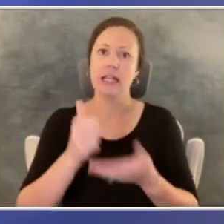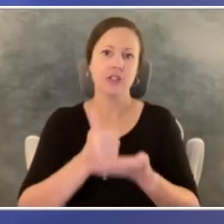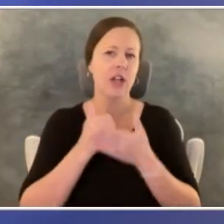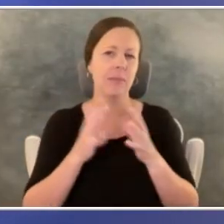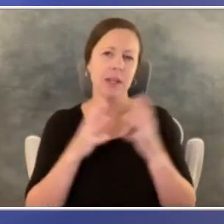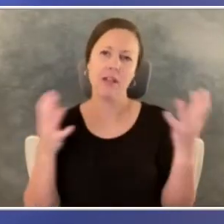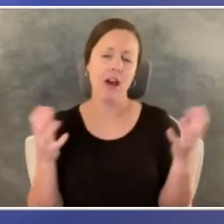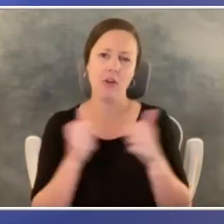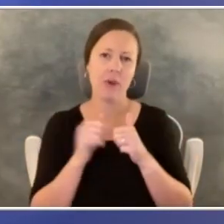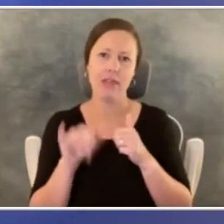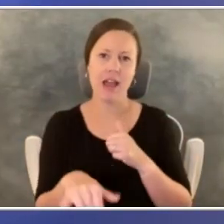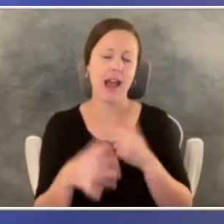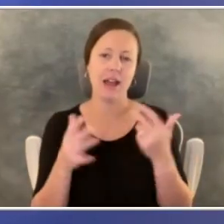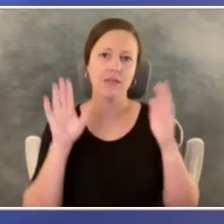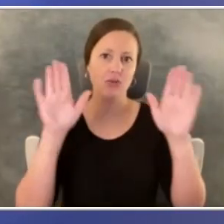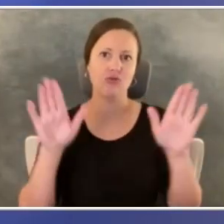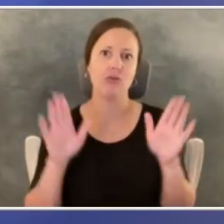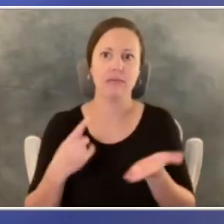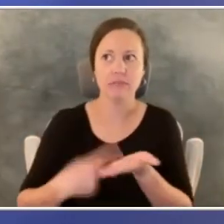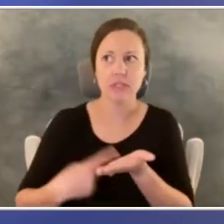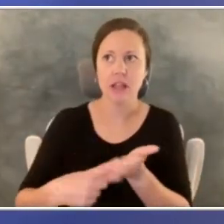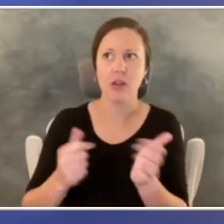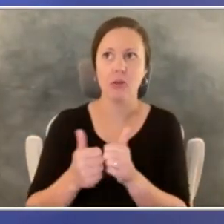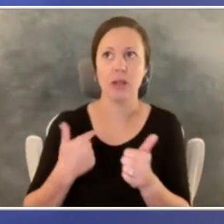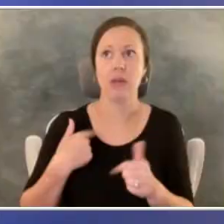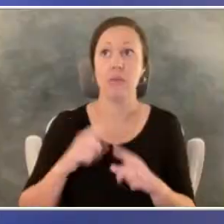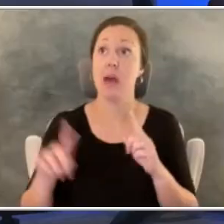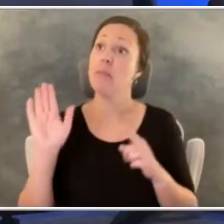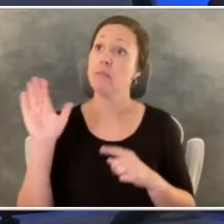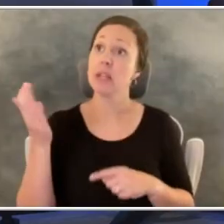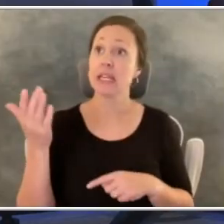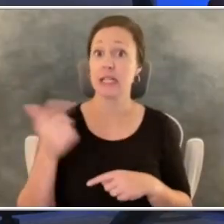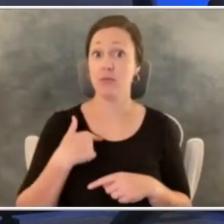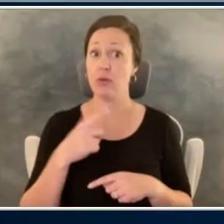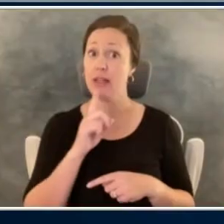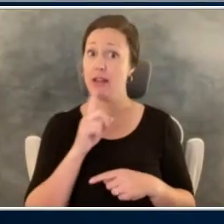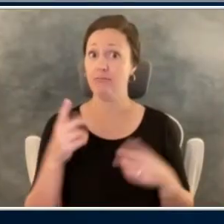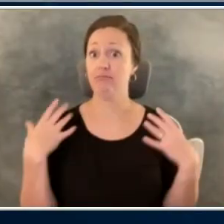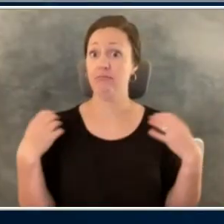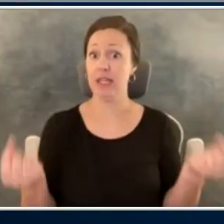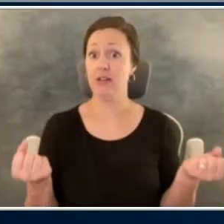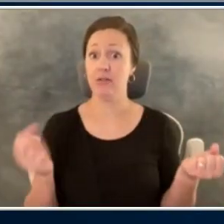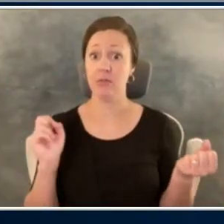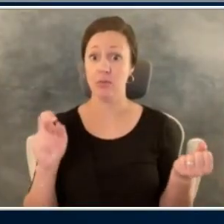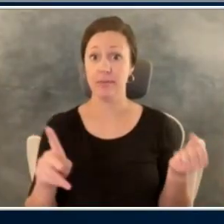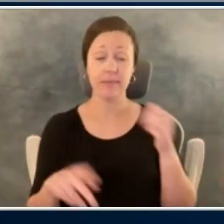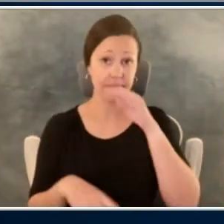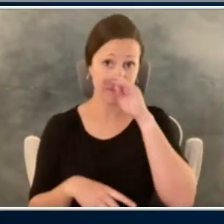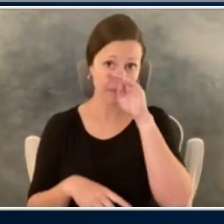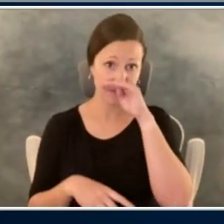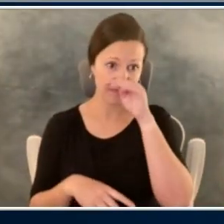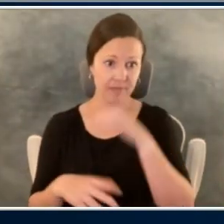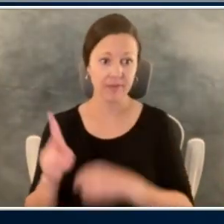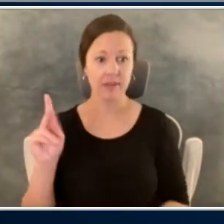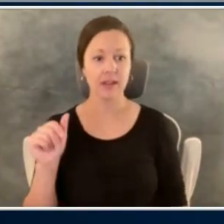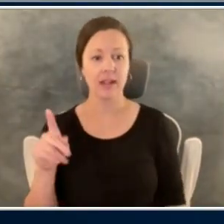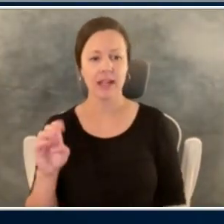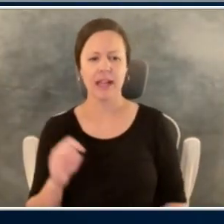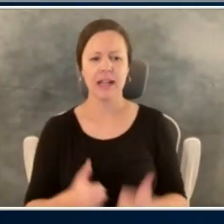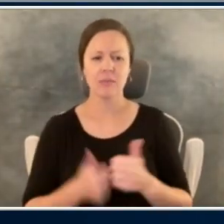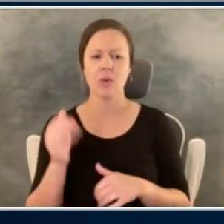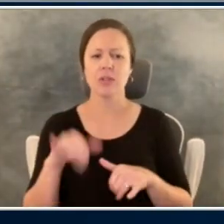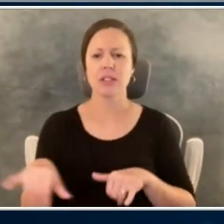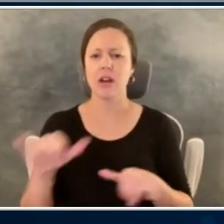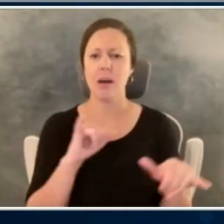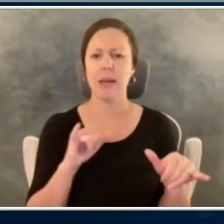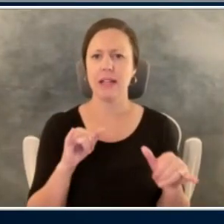No, I mean, I seemed to bounce back pretty quick. Pretty good. Katie, what are the most common side effects that you see